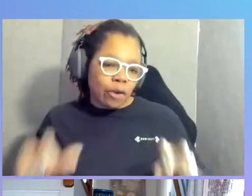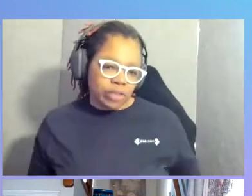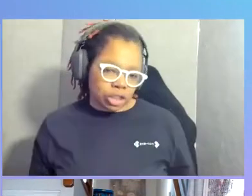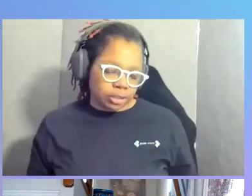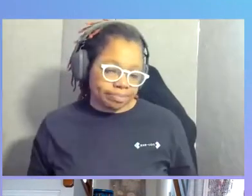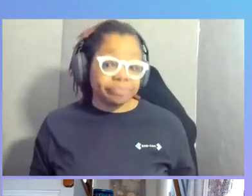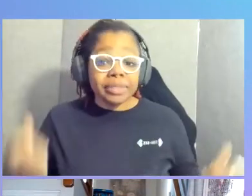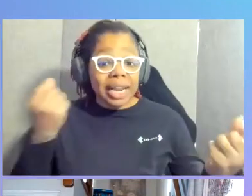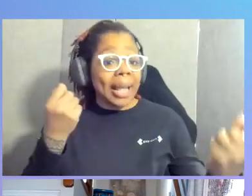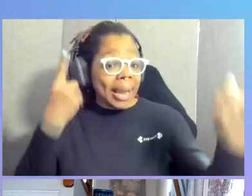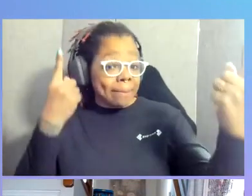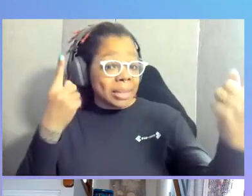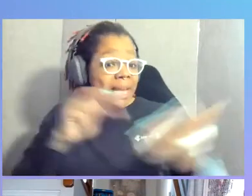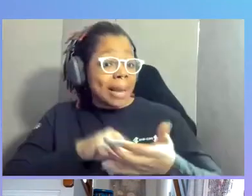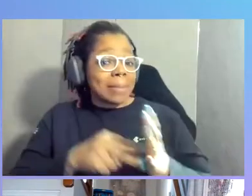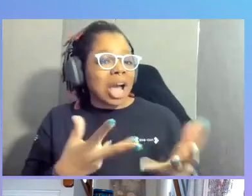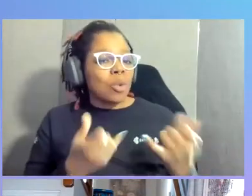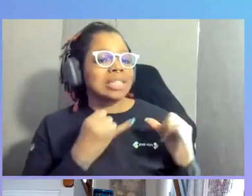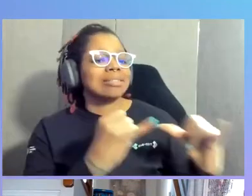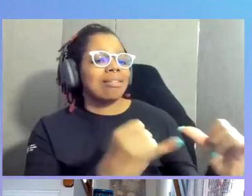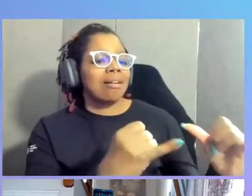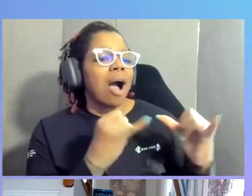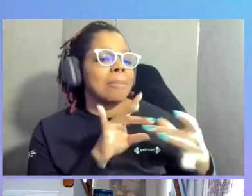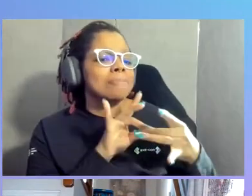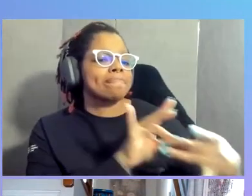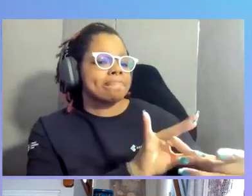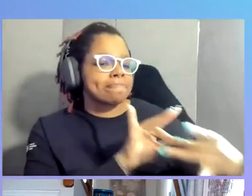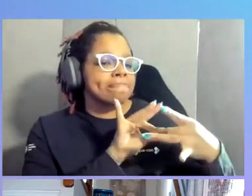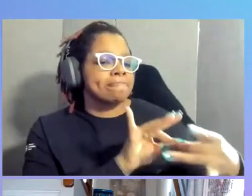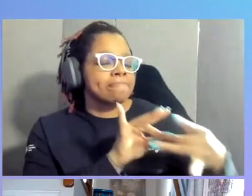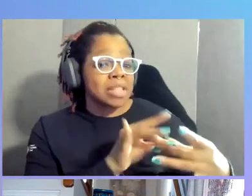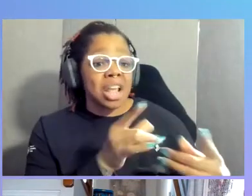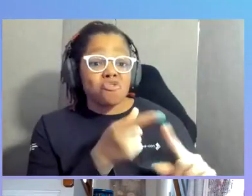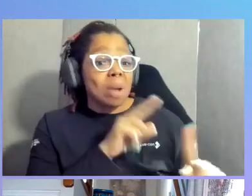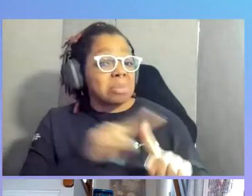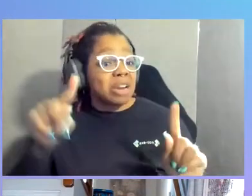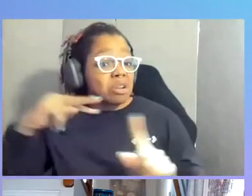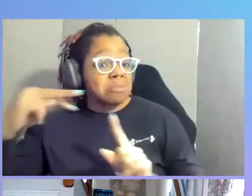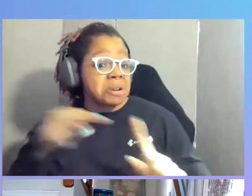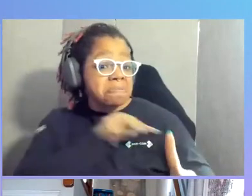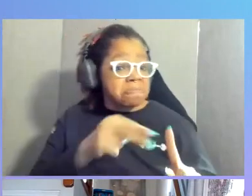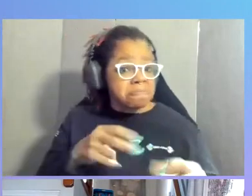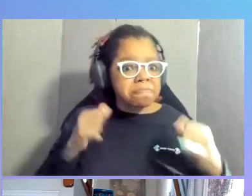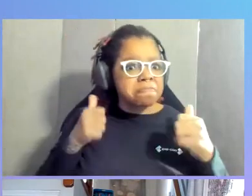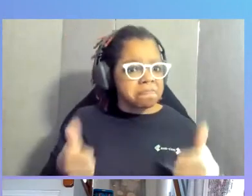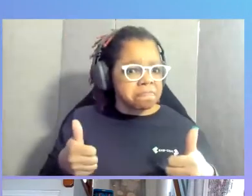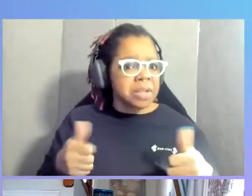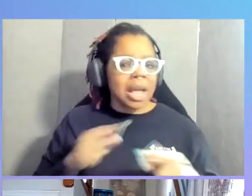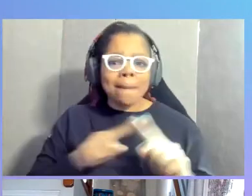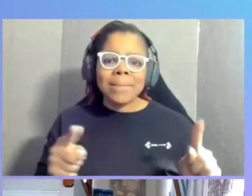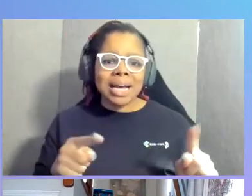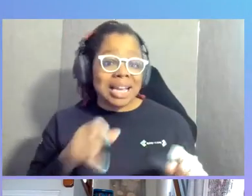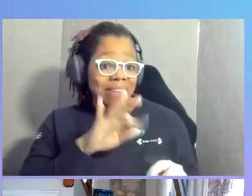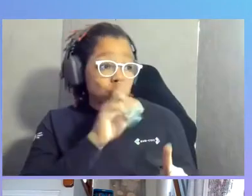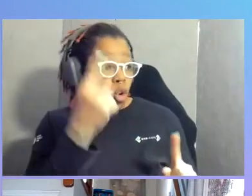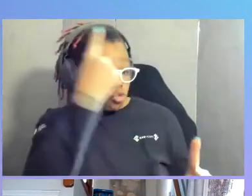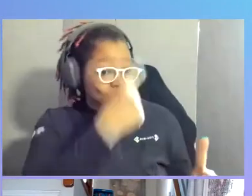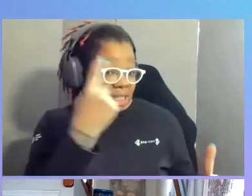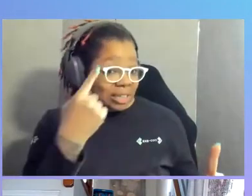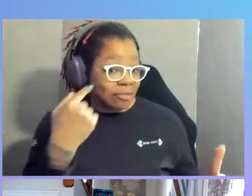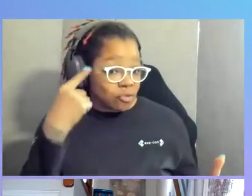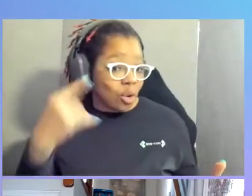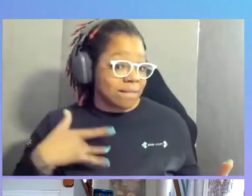I want us to have a common bond, and it can come from a different space, but it's just as legitimate if your reason for